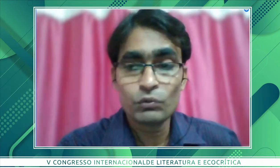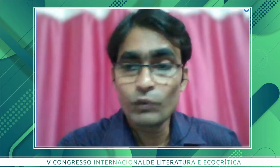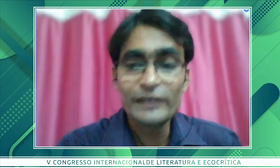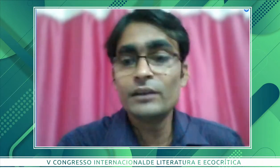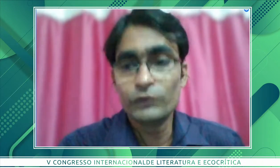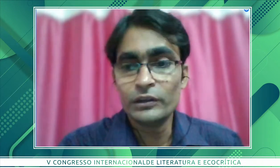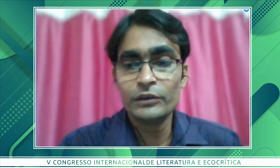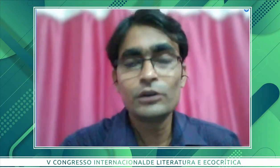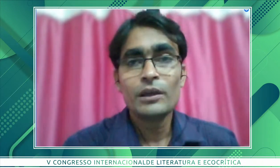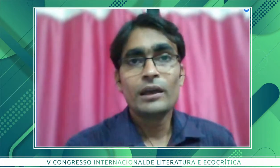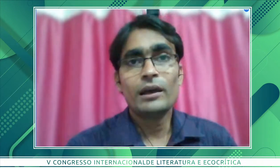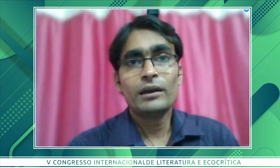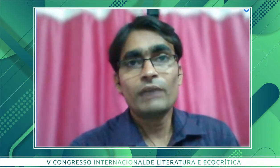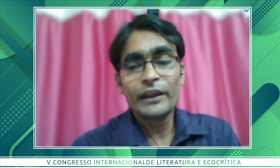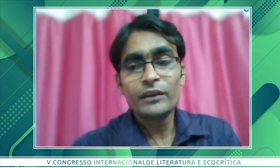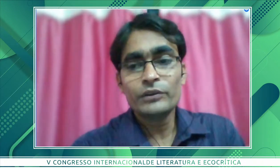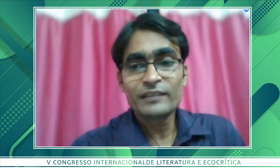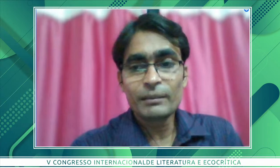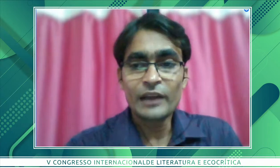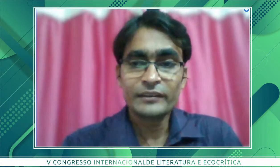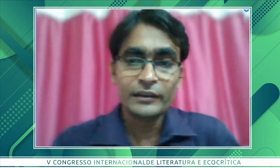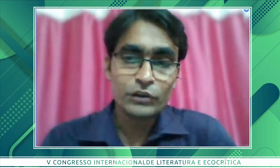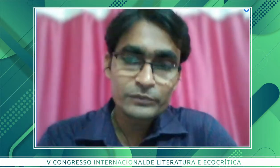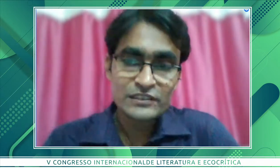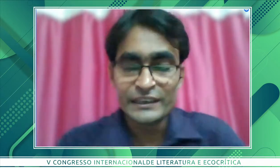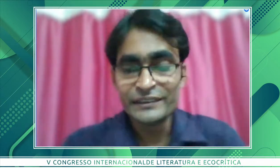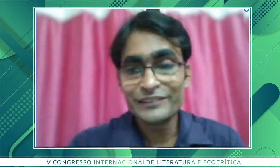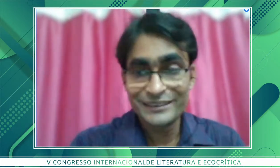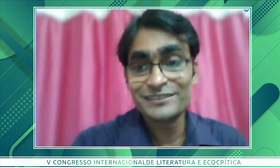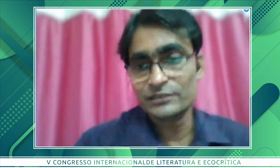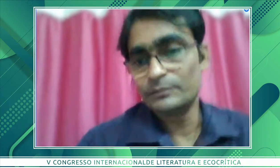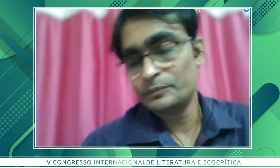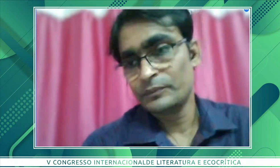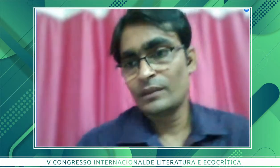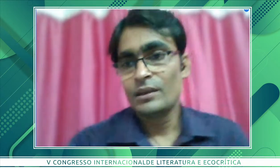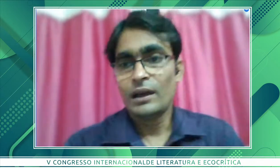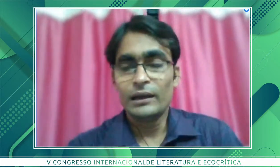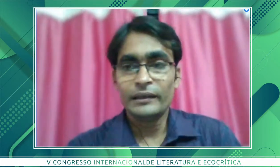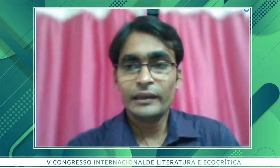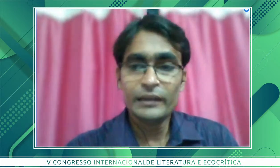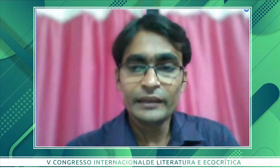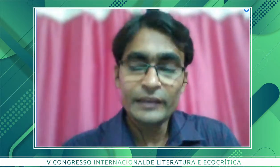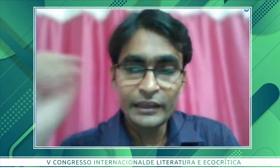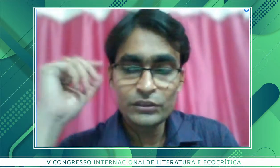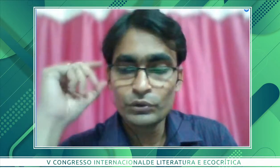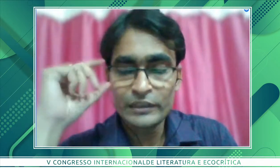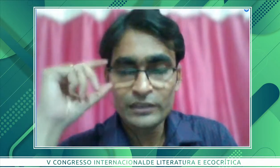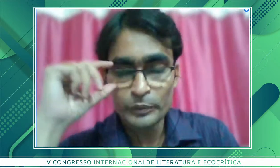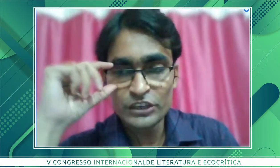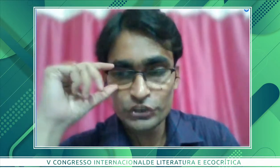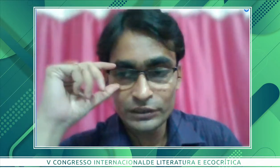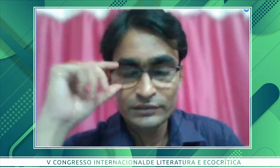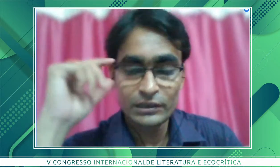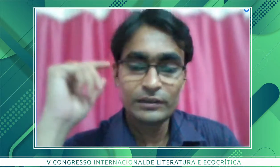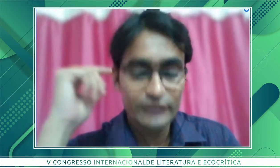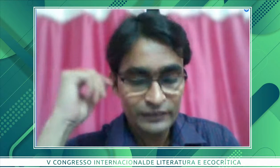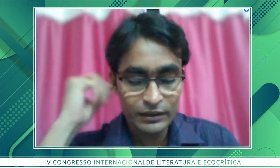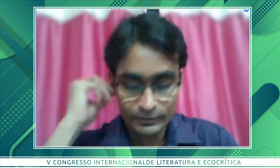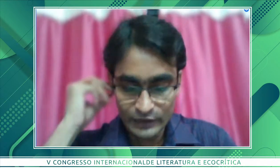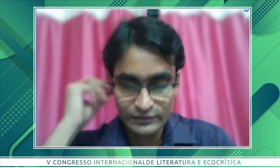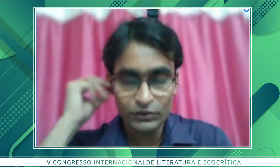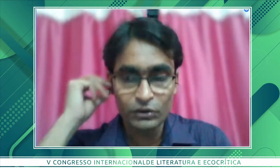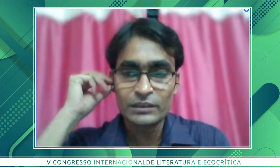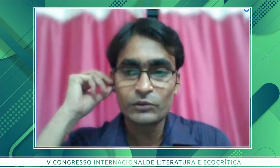it is a wonderful, you know, a very good example I tell you of the syncretism. In Hindu, in the Upanishads,